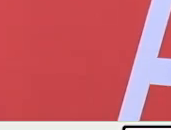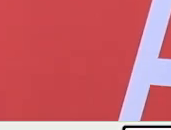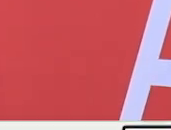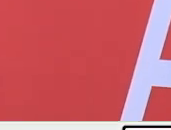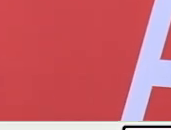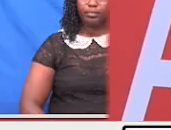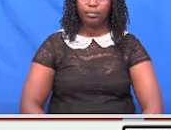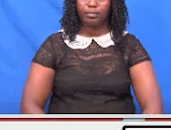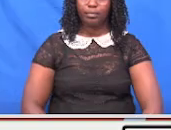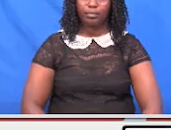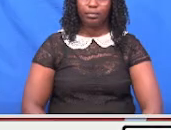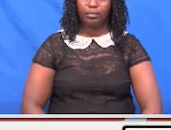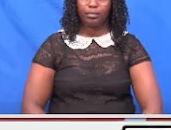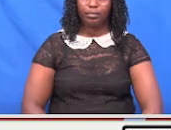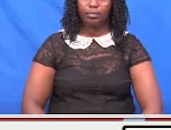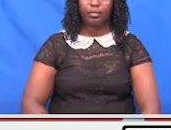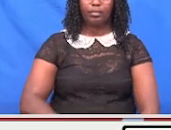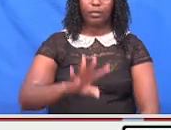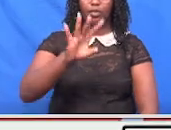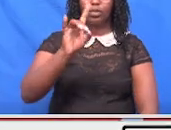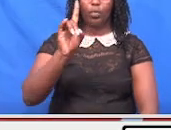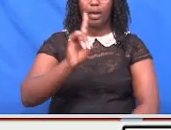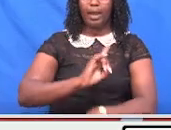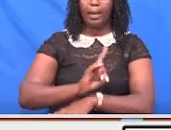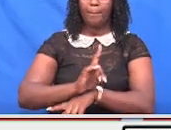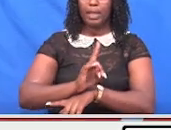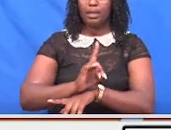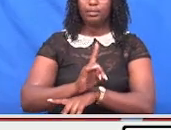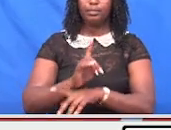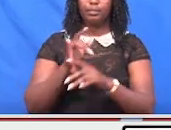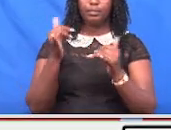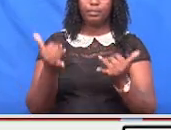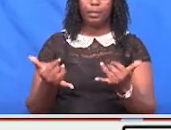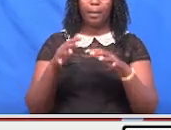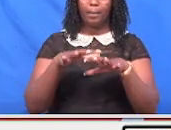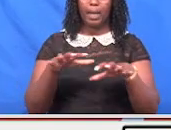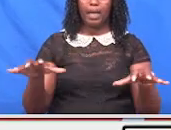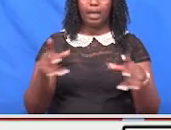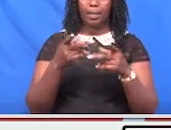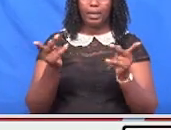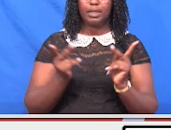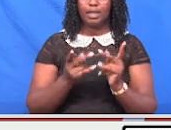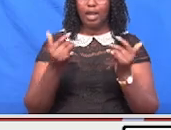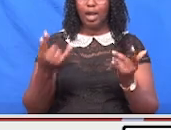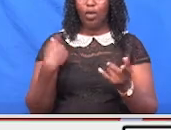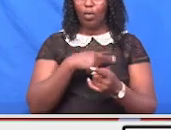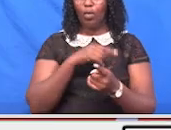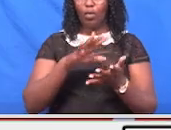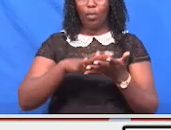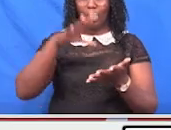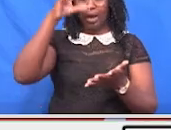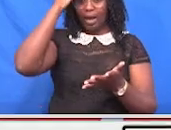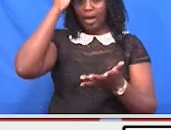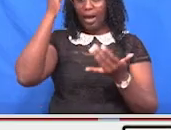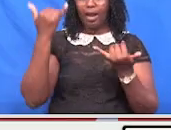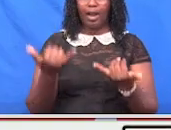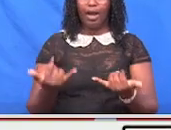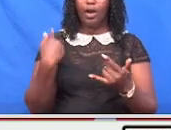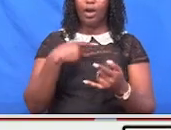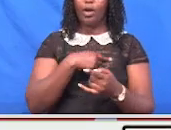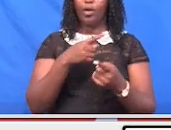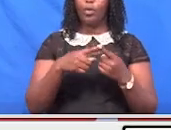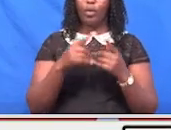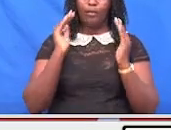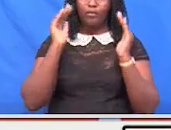after hour. And anytime you see me with this, definitely. Right here at the marketplace, it's class time. And class is on session. I am